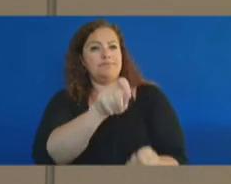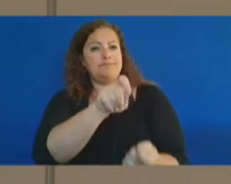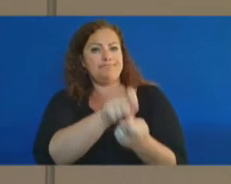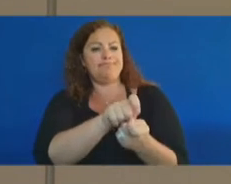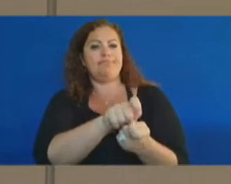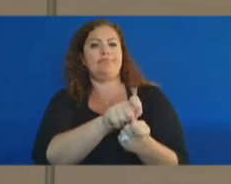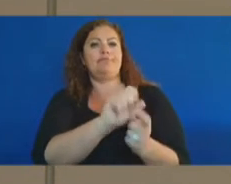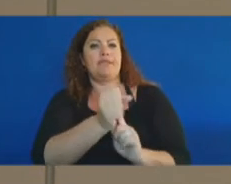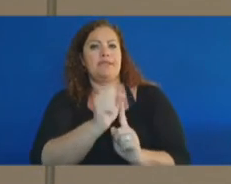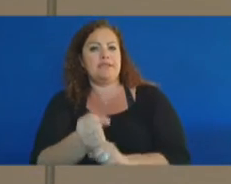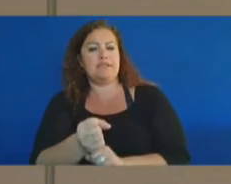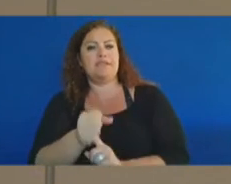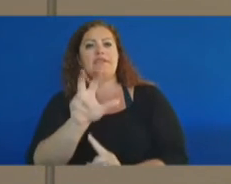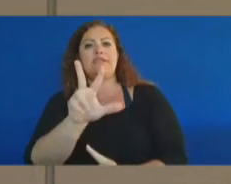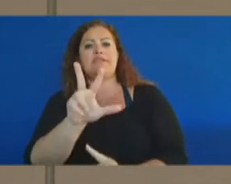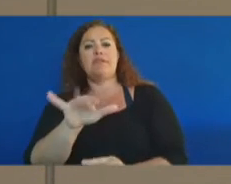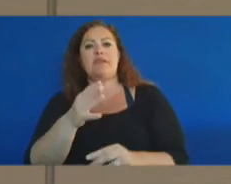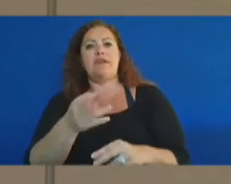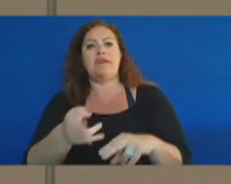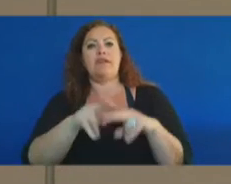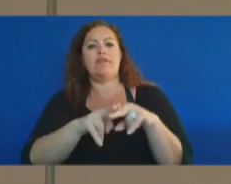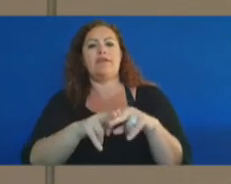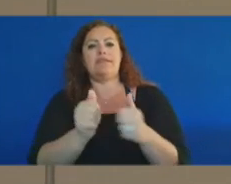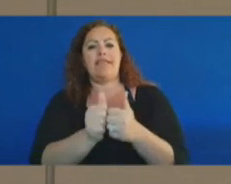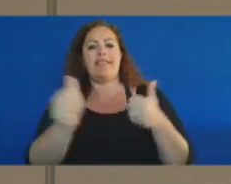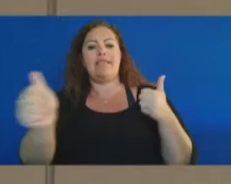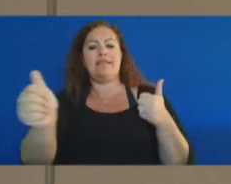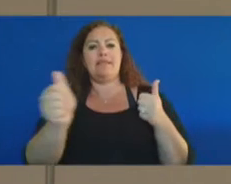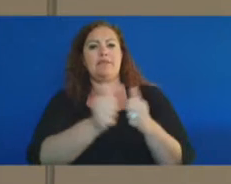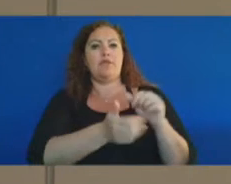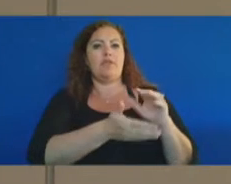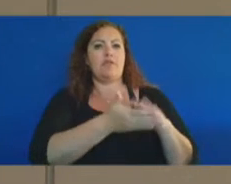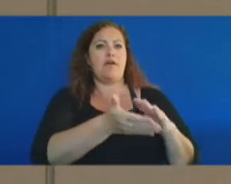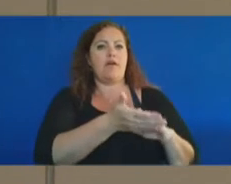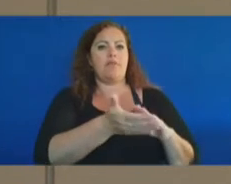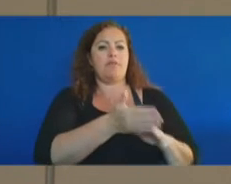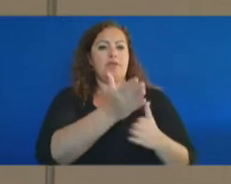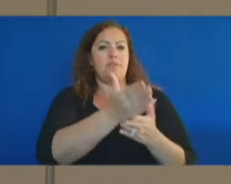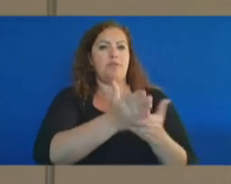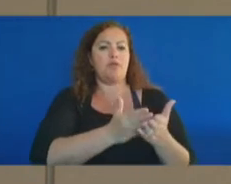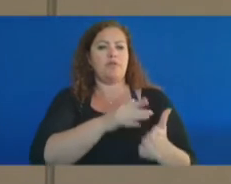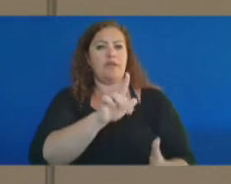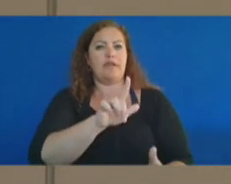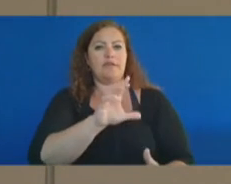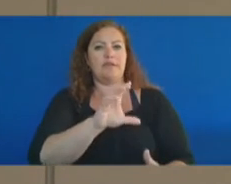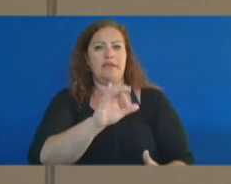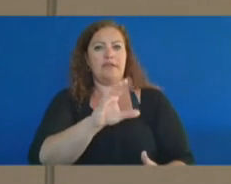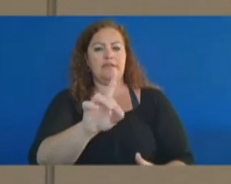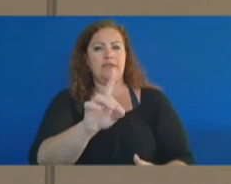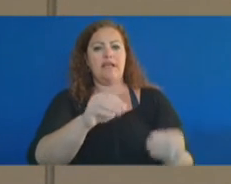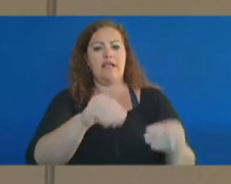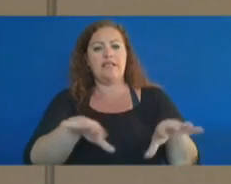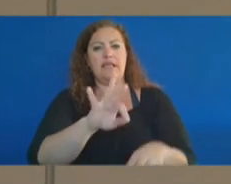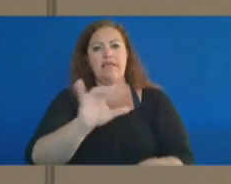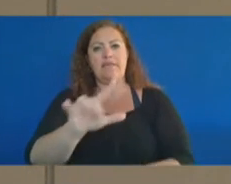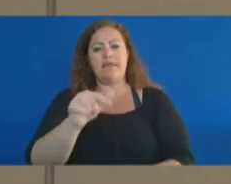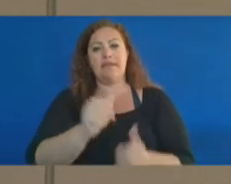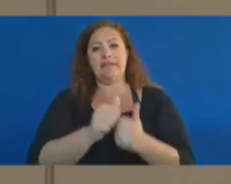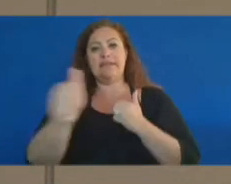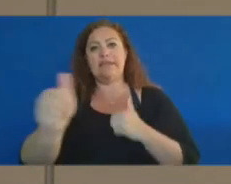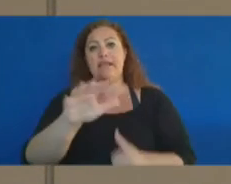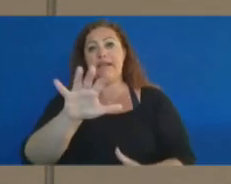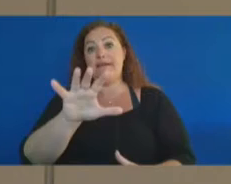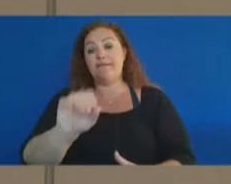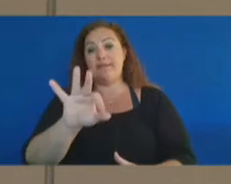three it increases the distance between an operational portion of an LCI landfill to 50 ft from any property